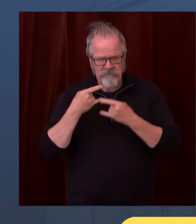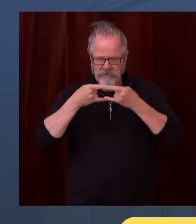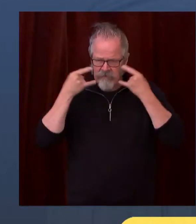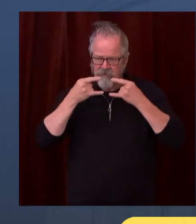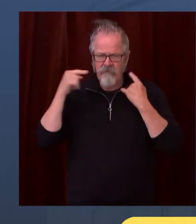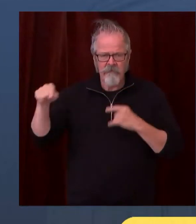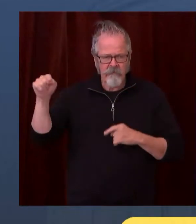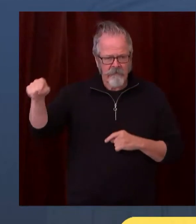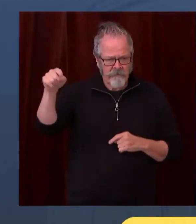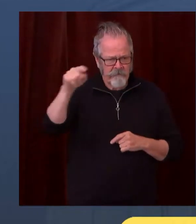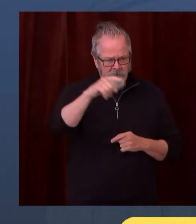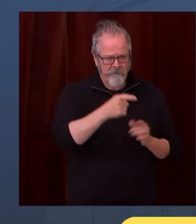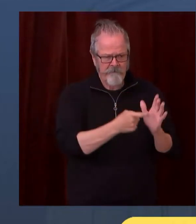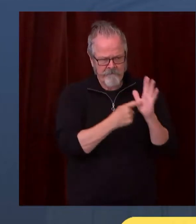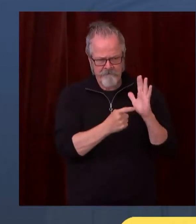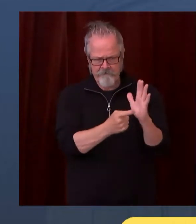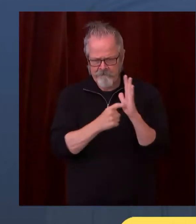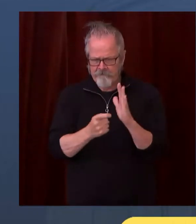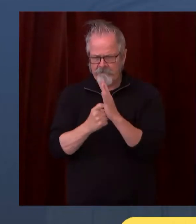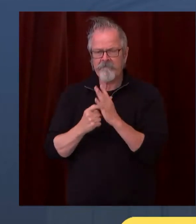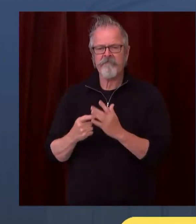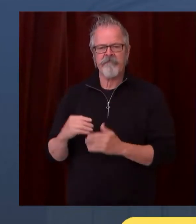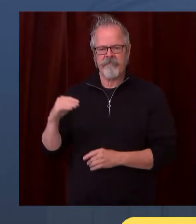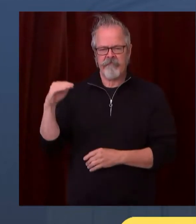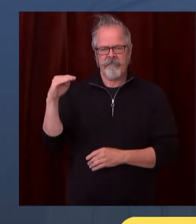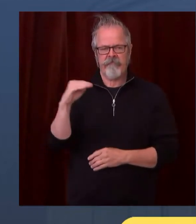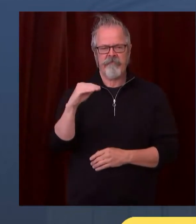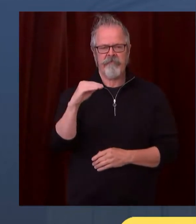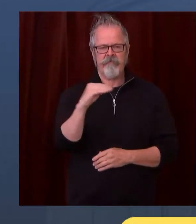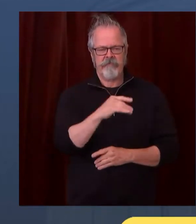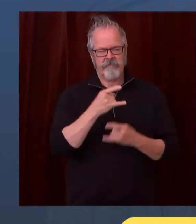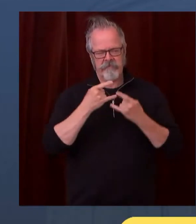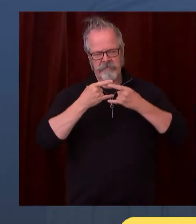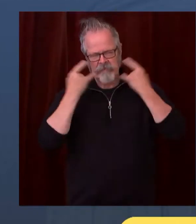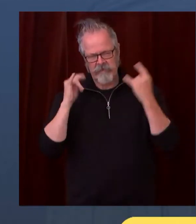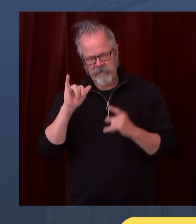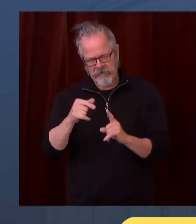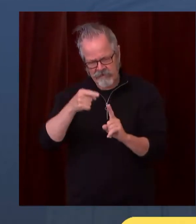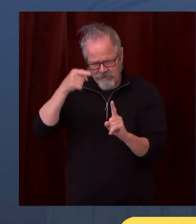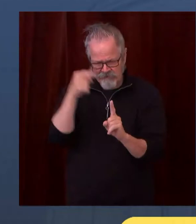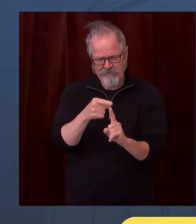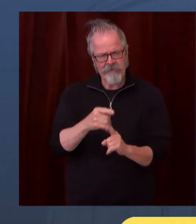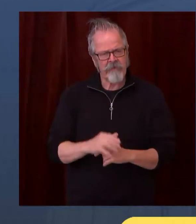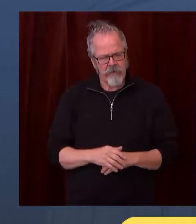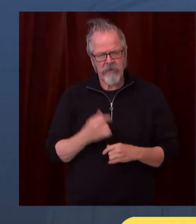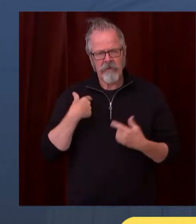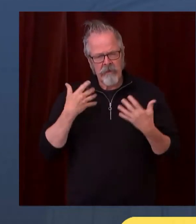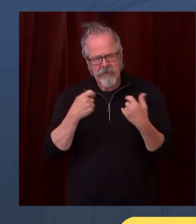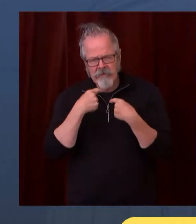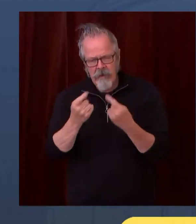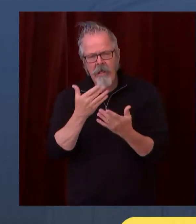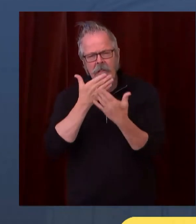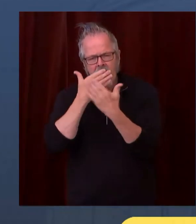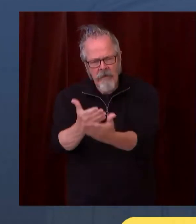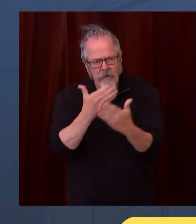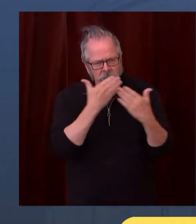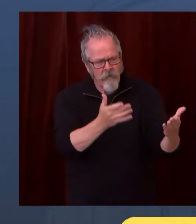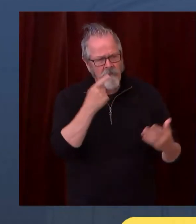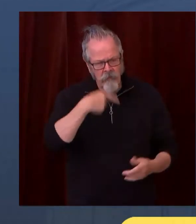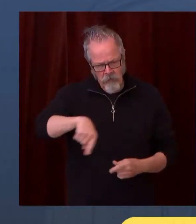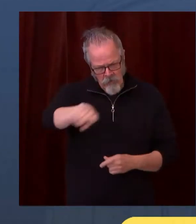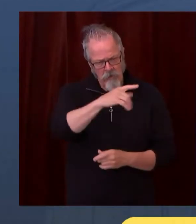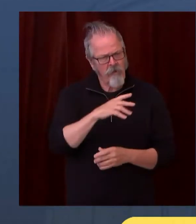thank Washingtonians in this regard. And here's a really important caveat, however. We have to be honest